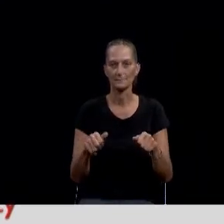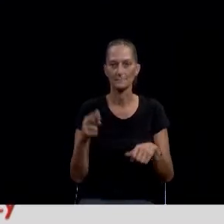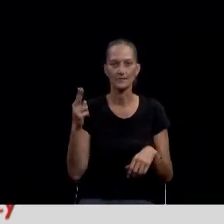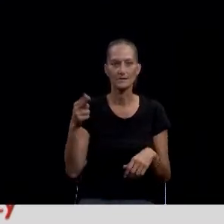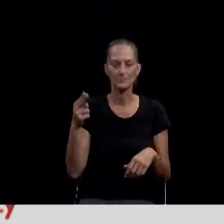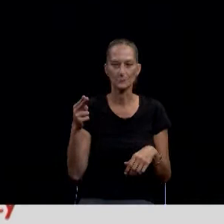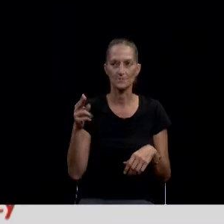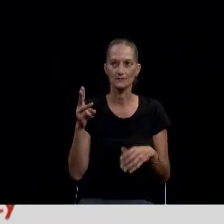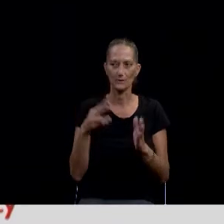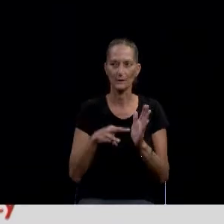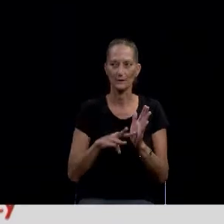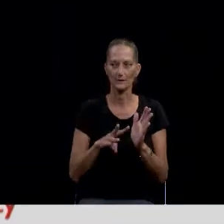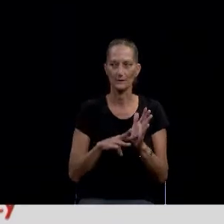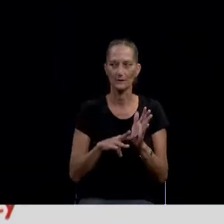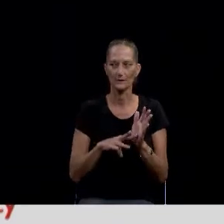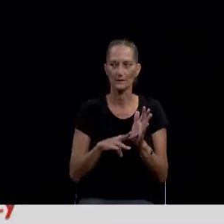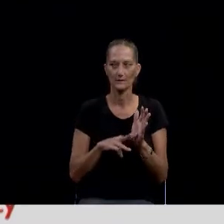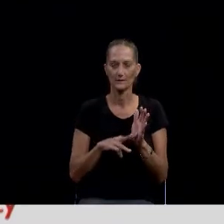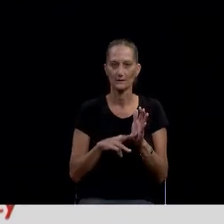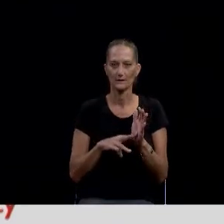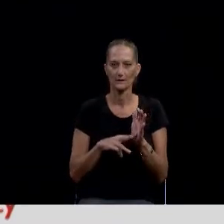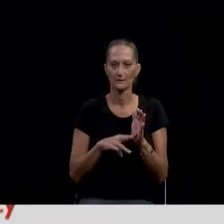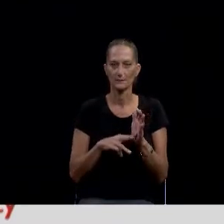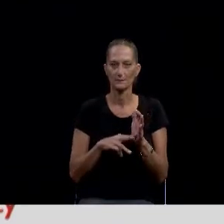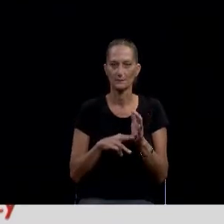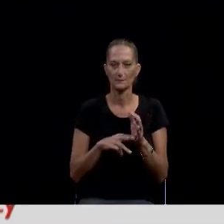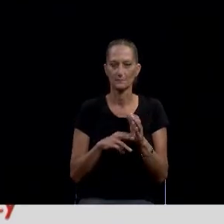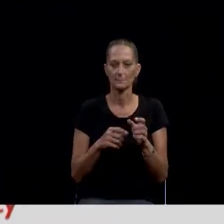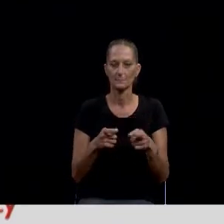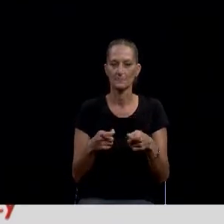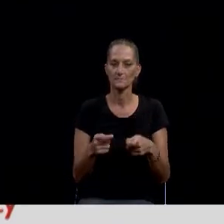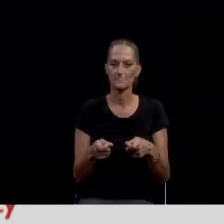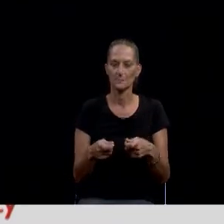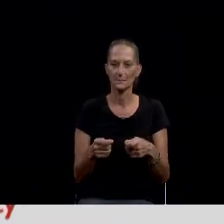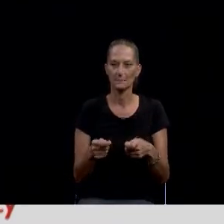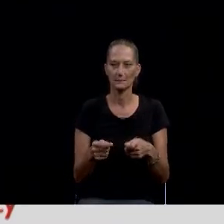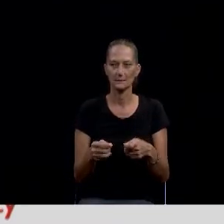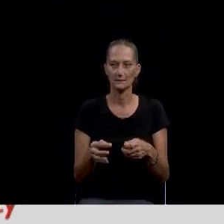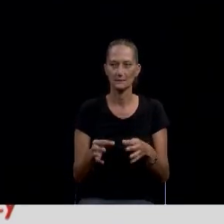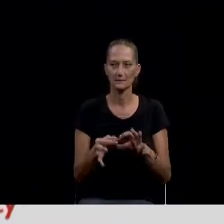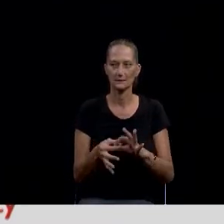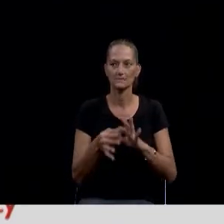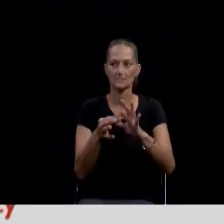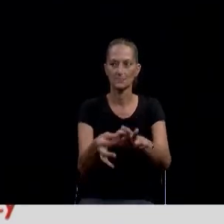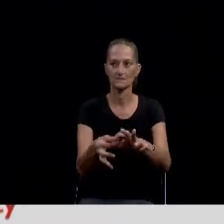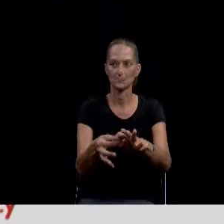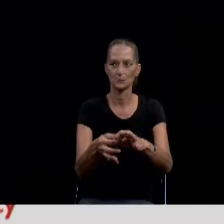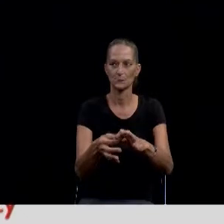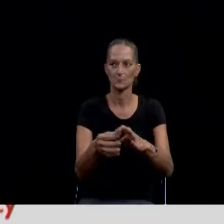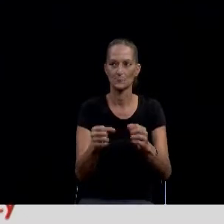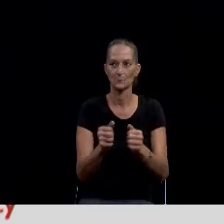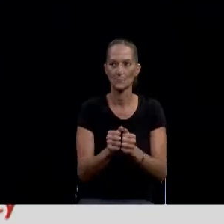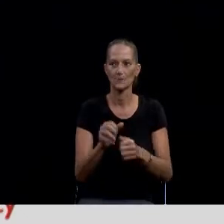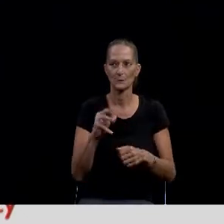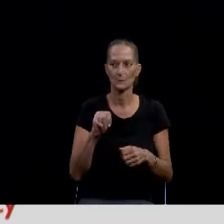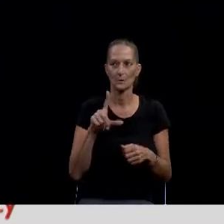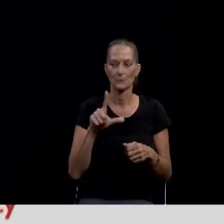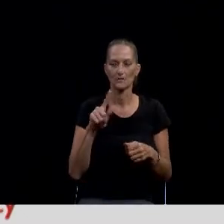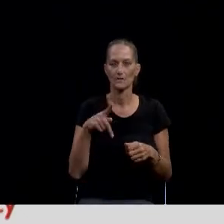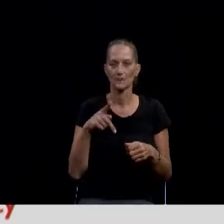as an extension of Martin Luther King Park, despite being private property. The 2010 Imagine Waco plan called